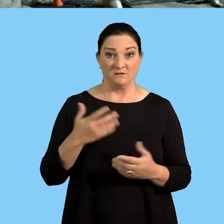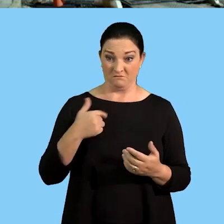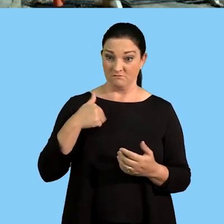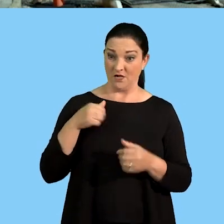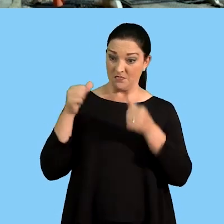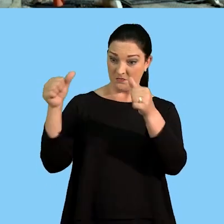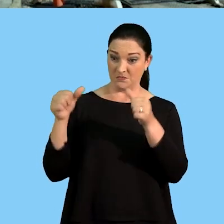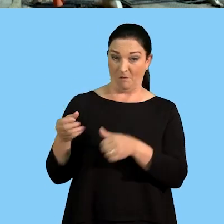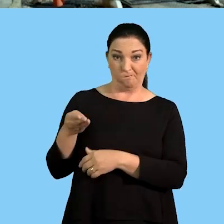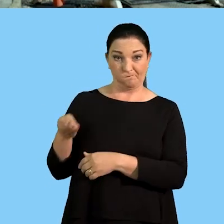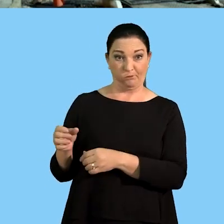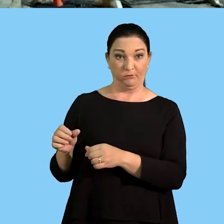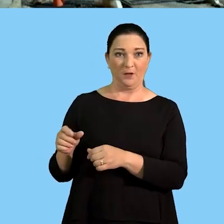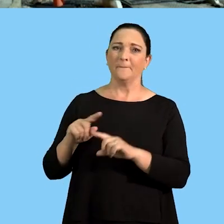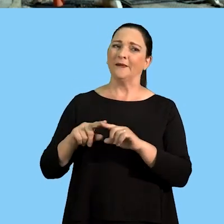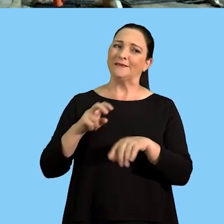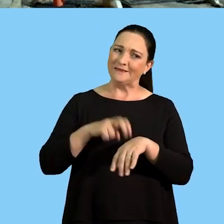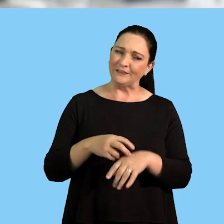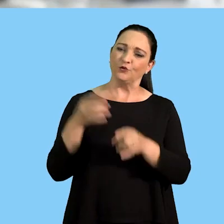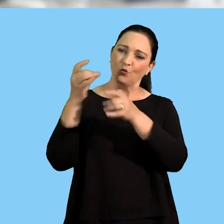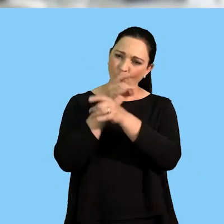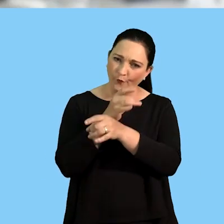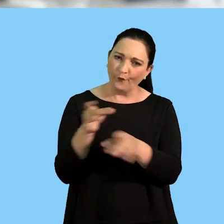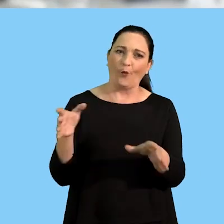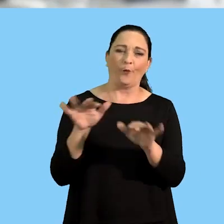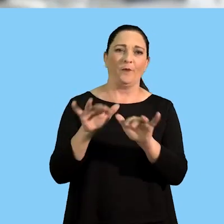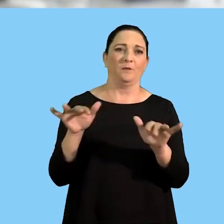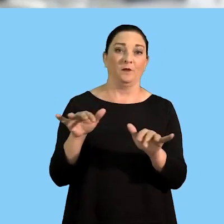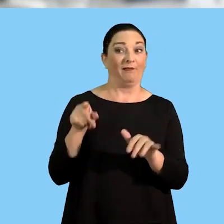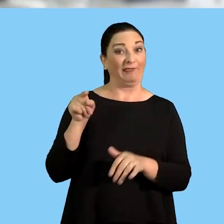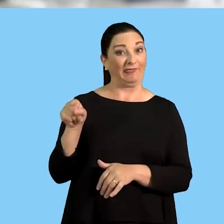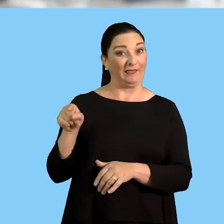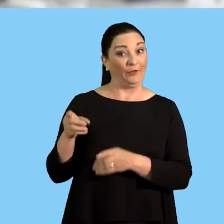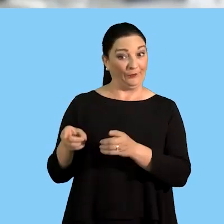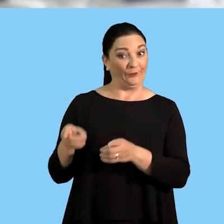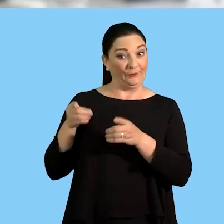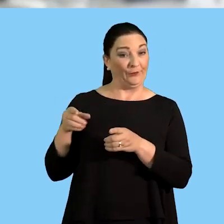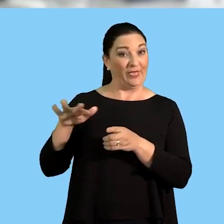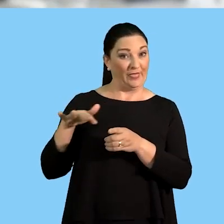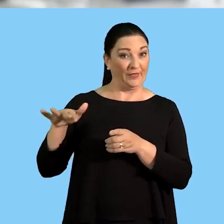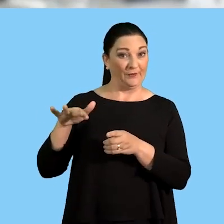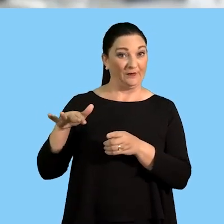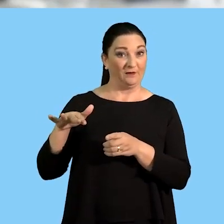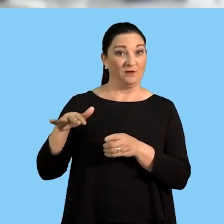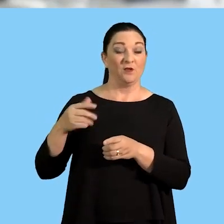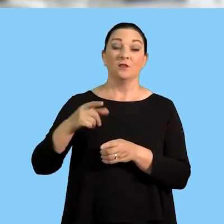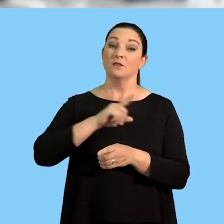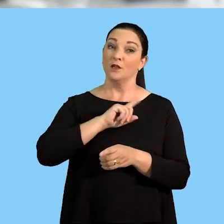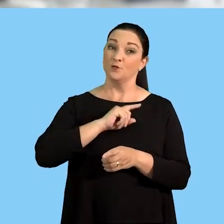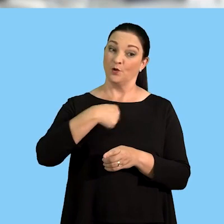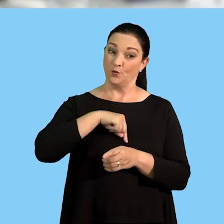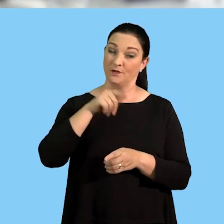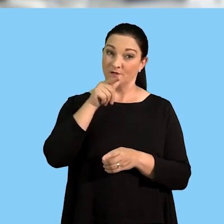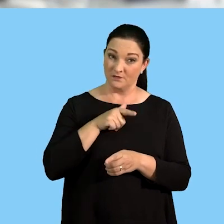can put a sign, I need to then inform my employees to say, there is a danger in a particular area and we